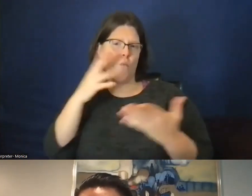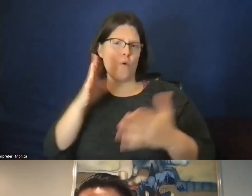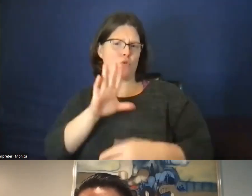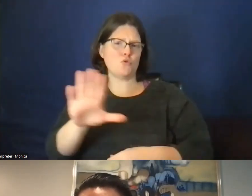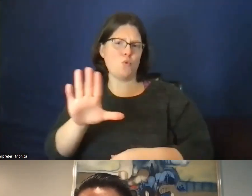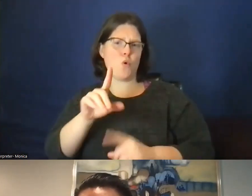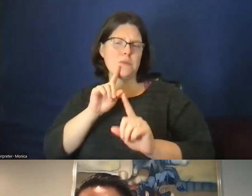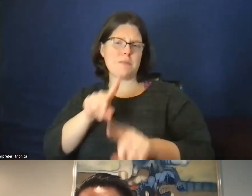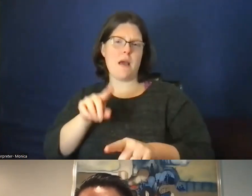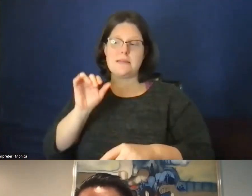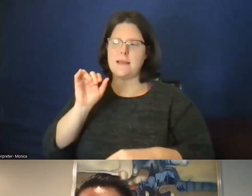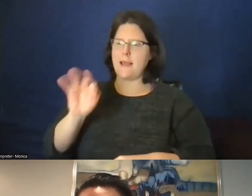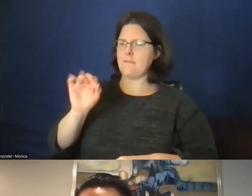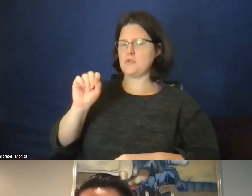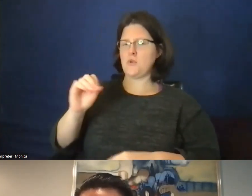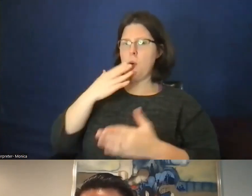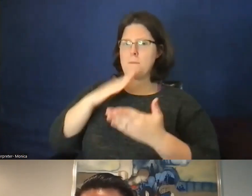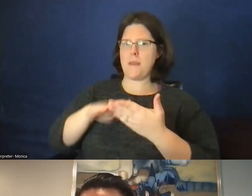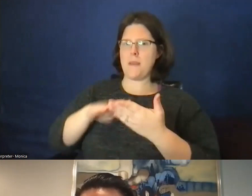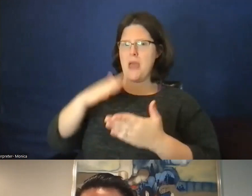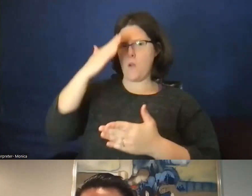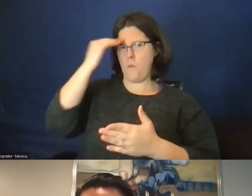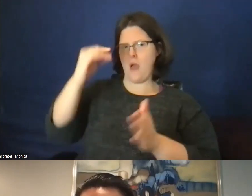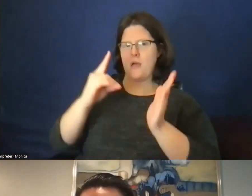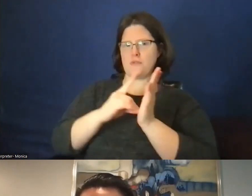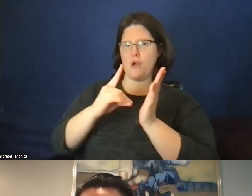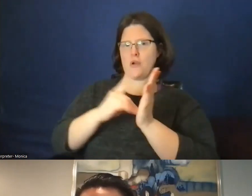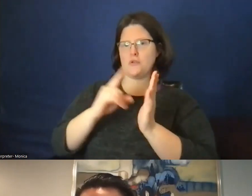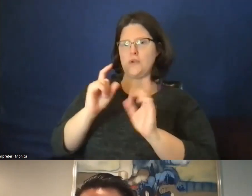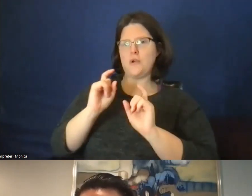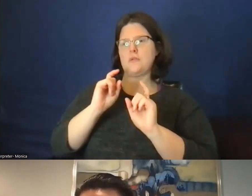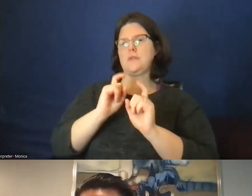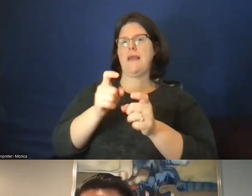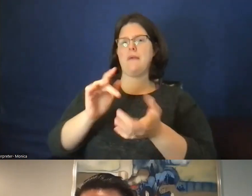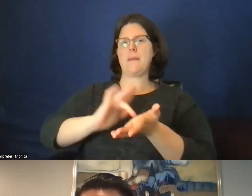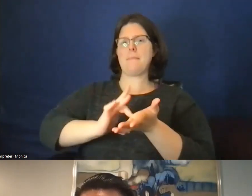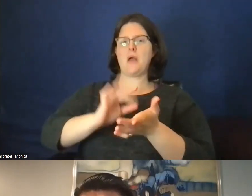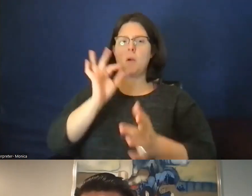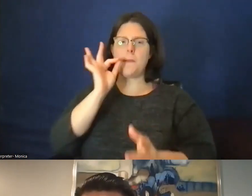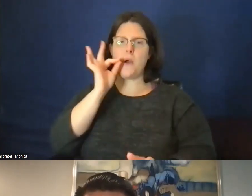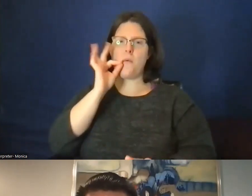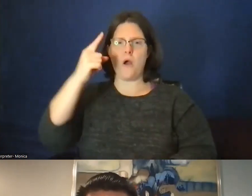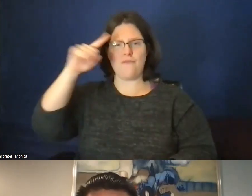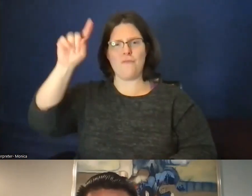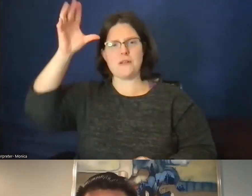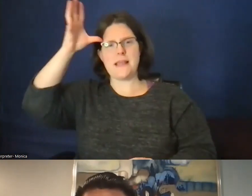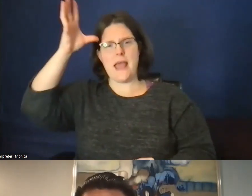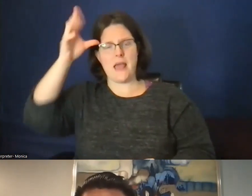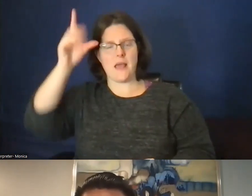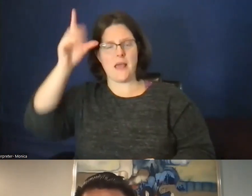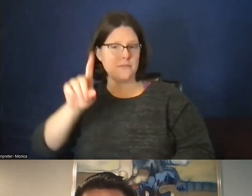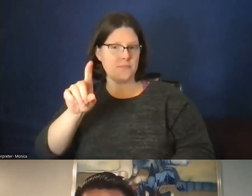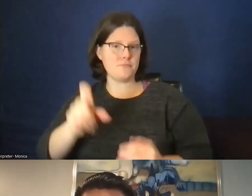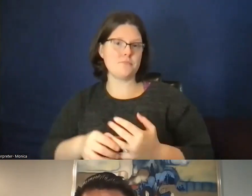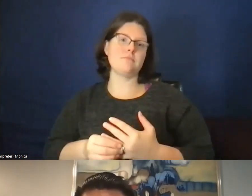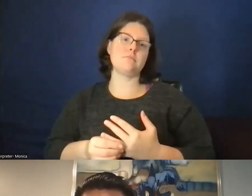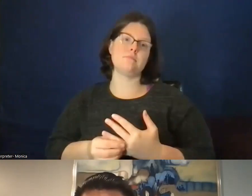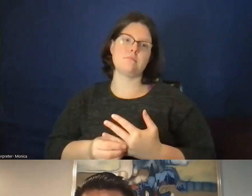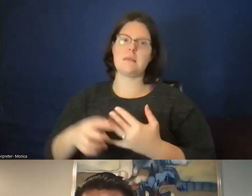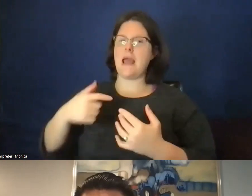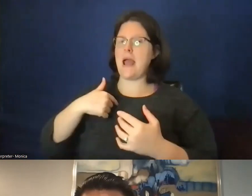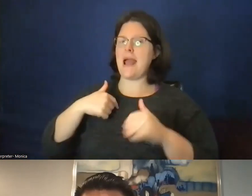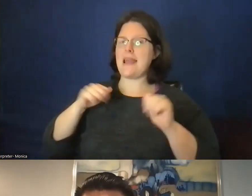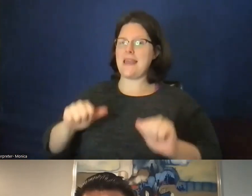it is so bad, why did the doctor prescribe medical marijuana for my dad? I'll go ahead and take this question